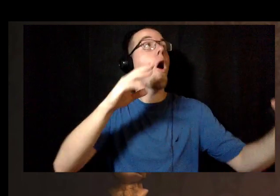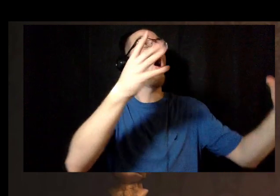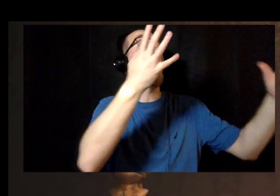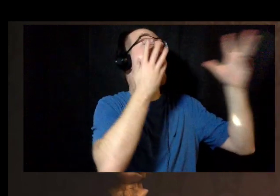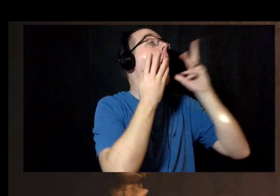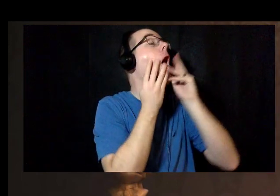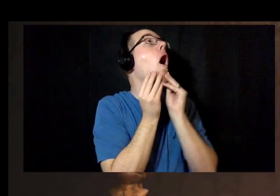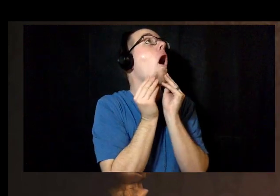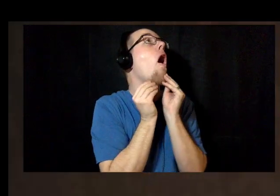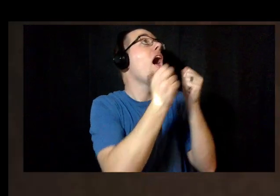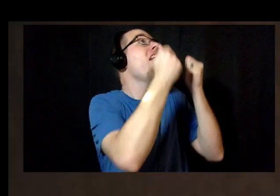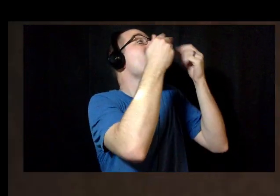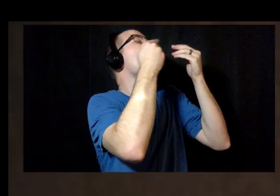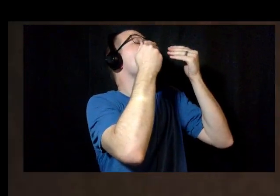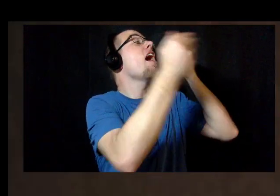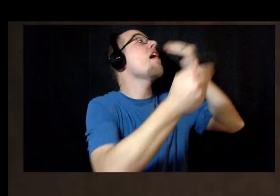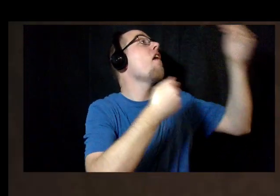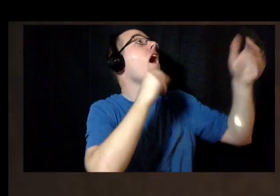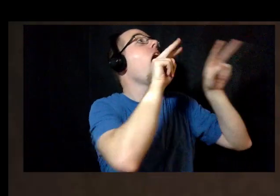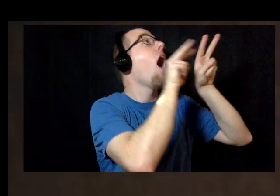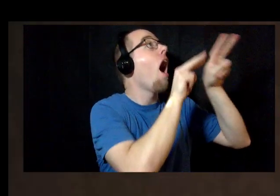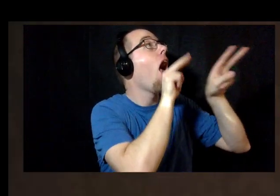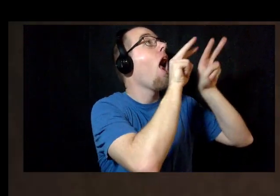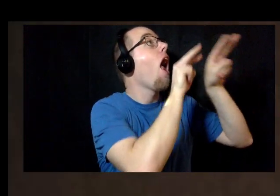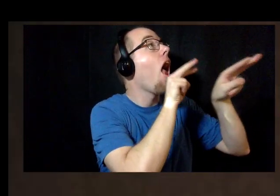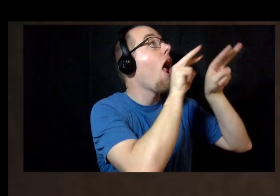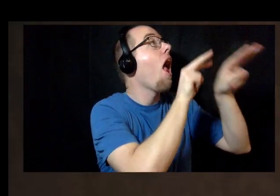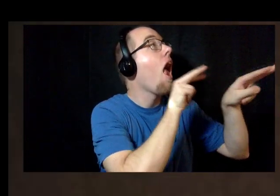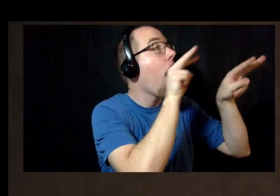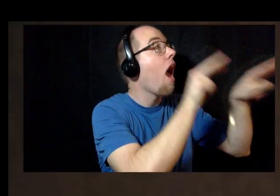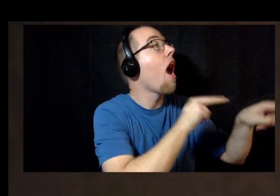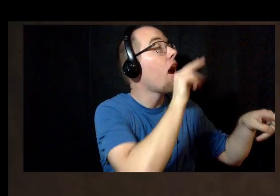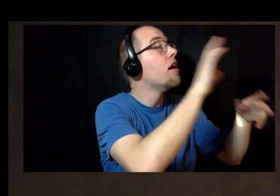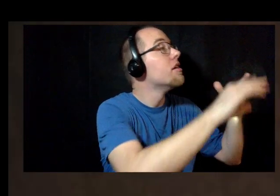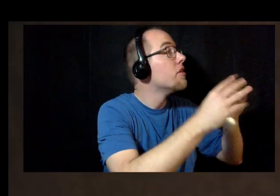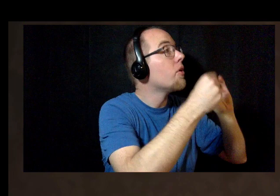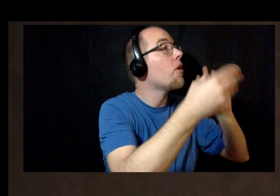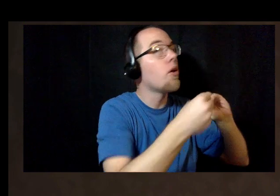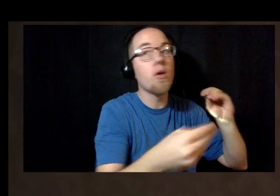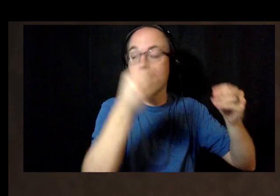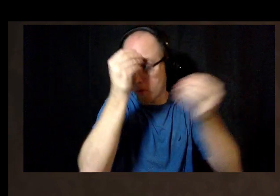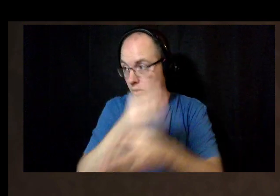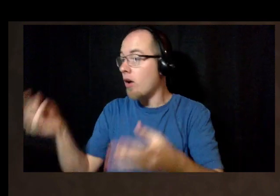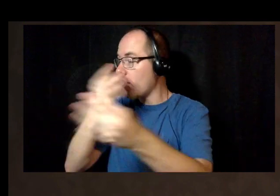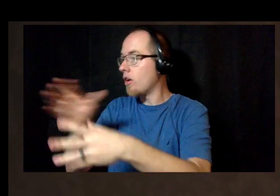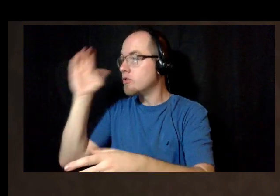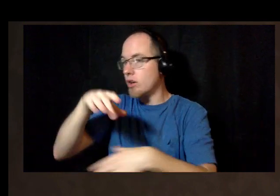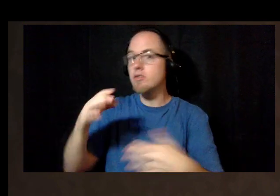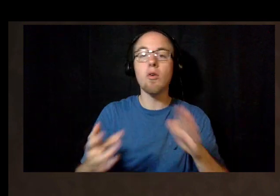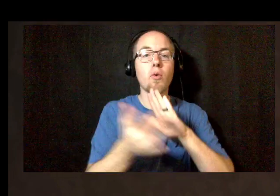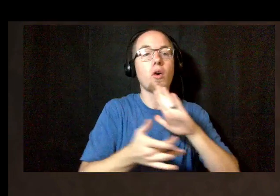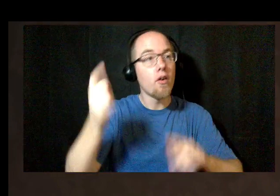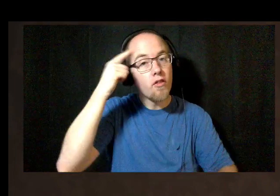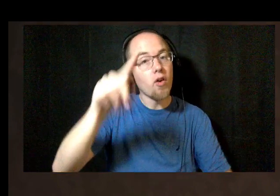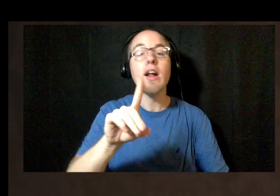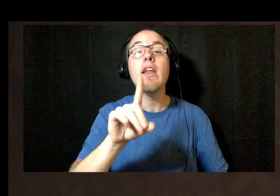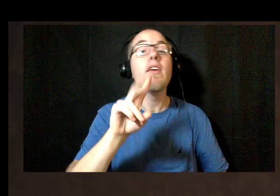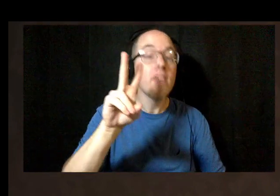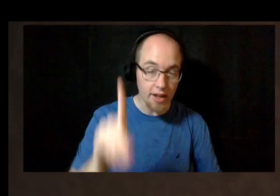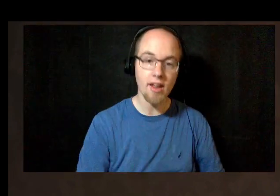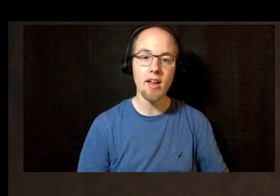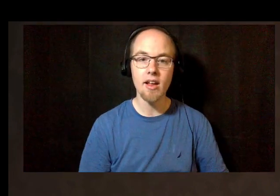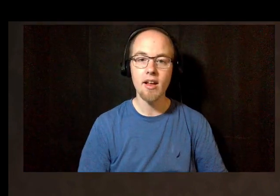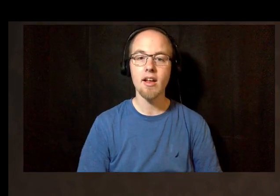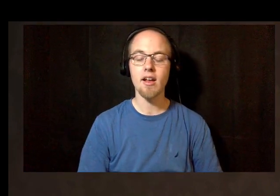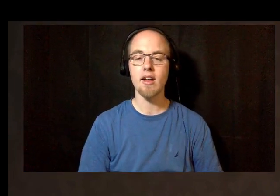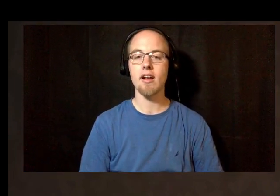you, Morgan! I shall hang off your every word and then retell your tale to 200 strangers and record it for a fucking DVD.